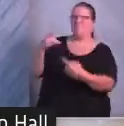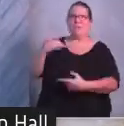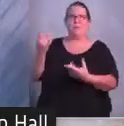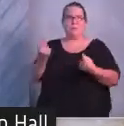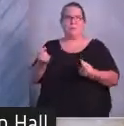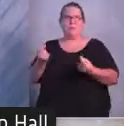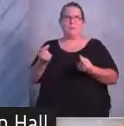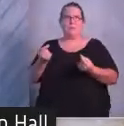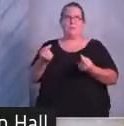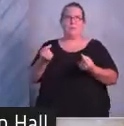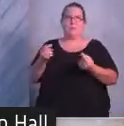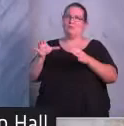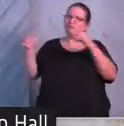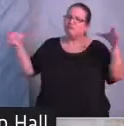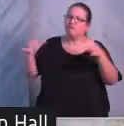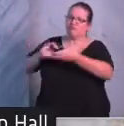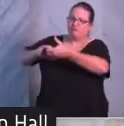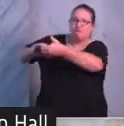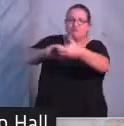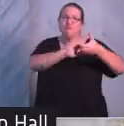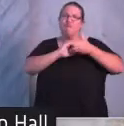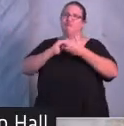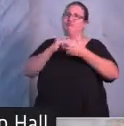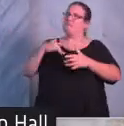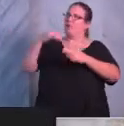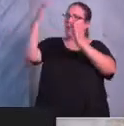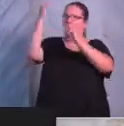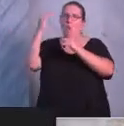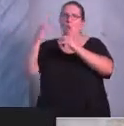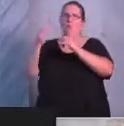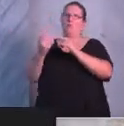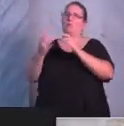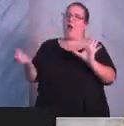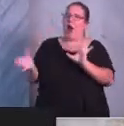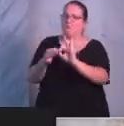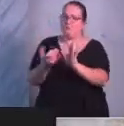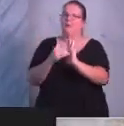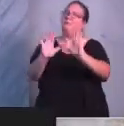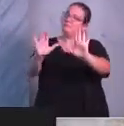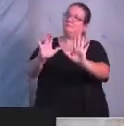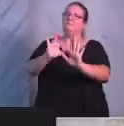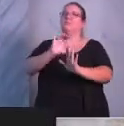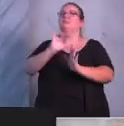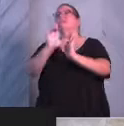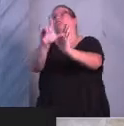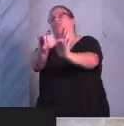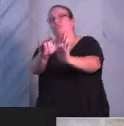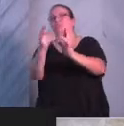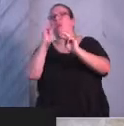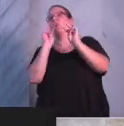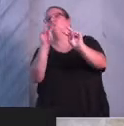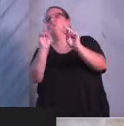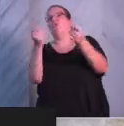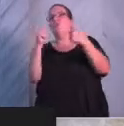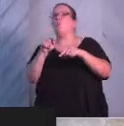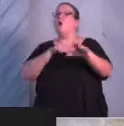brings unity and hope and renewal. But I know that is for another day. I look forward to that as well. When one walks the halls of